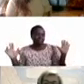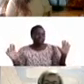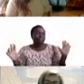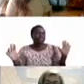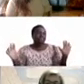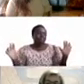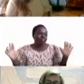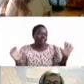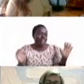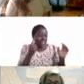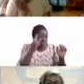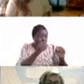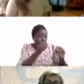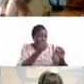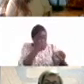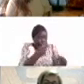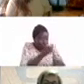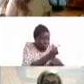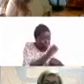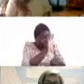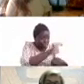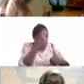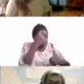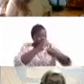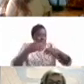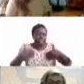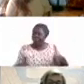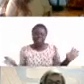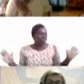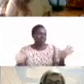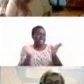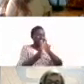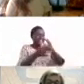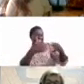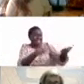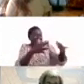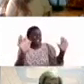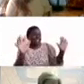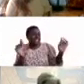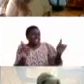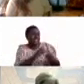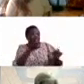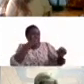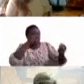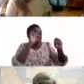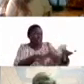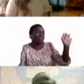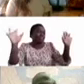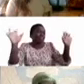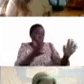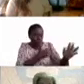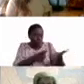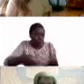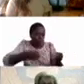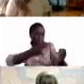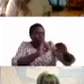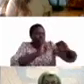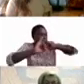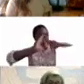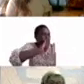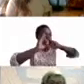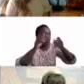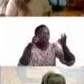and so they cannot protect themselves. So women and young women who have disabilities have